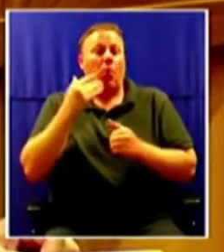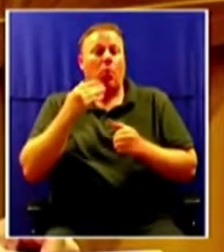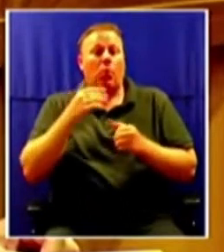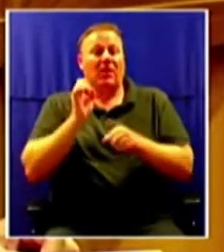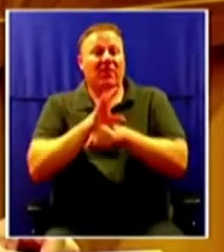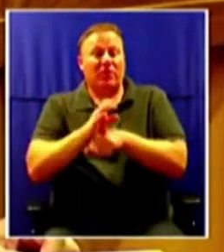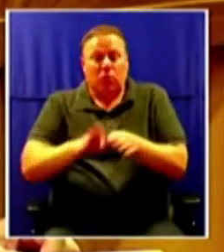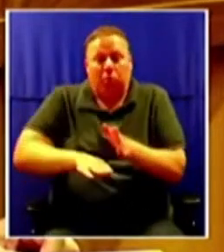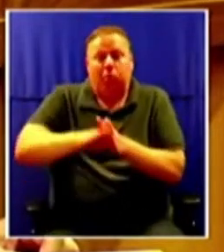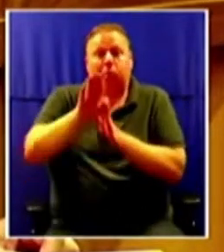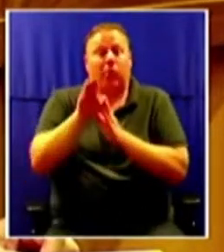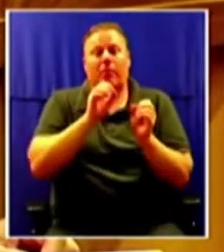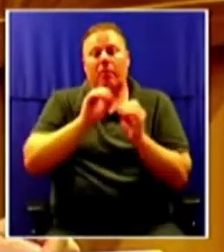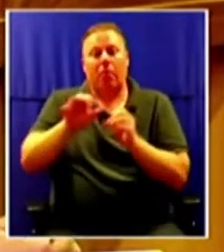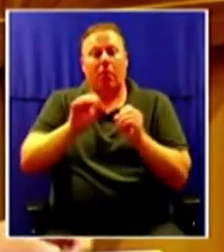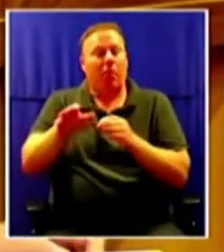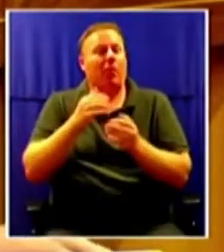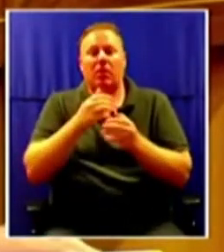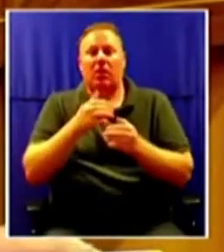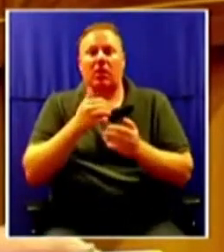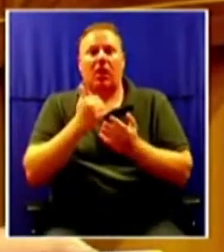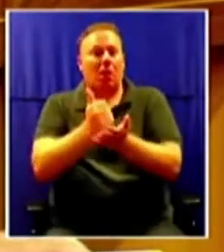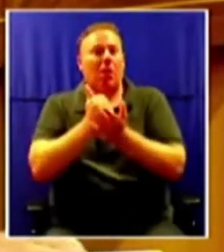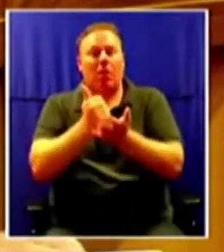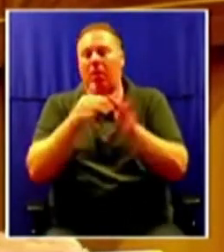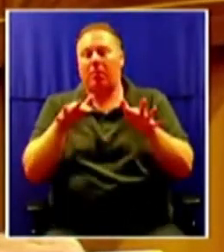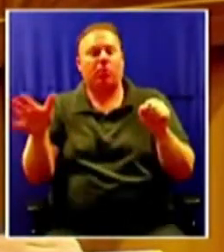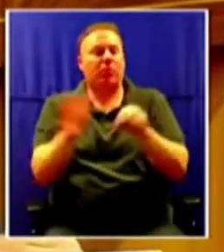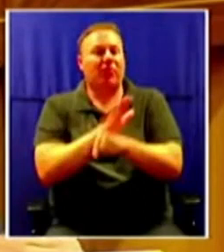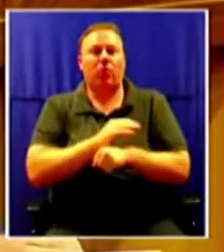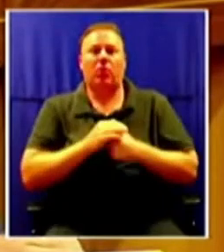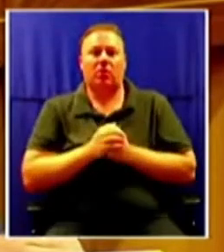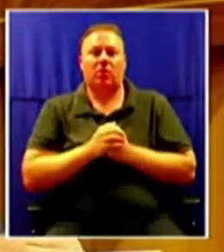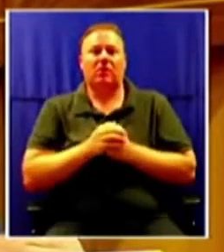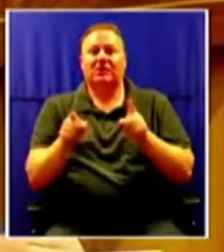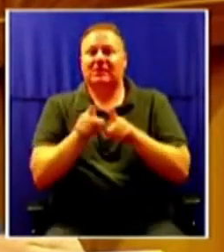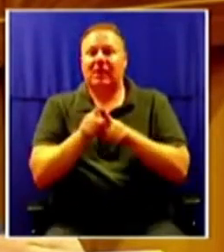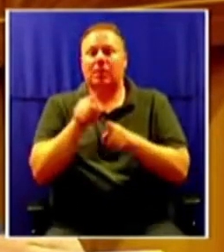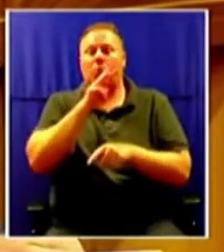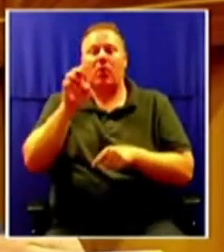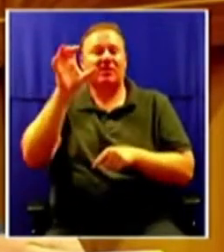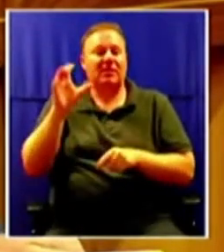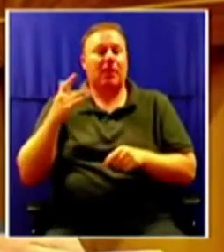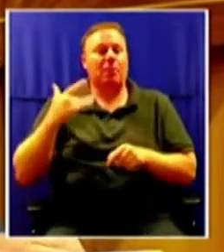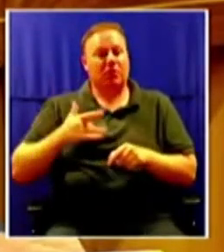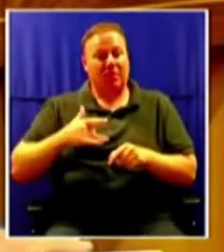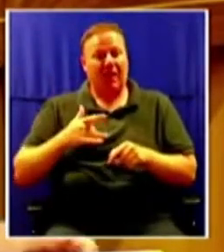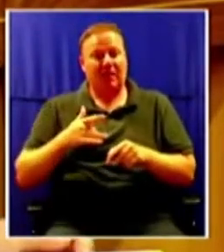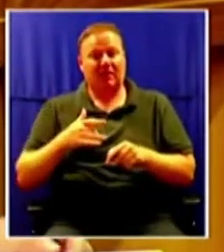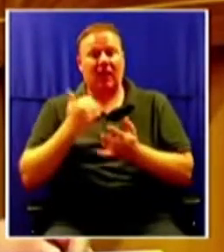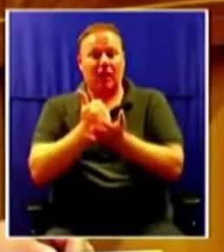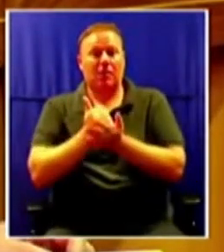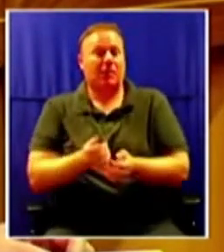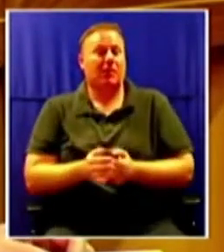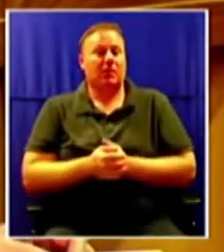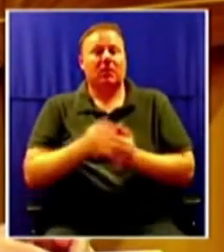rose. The examples of how Western Cape municipalities stepped up during the pandemic is commendable. When SASSA failed